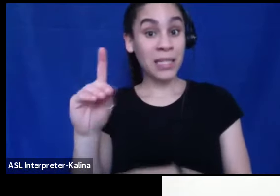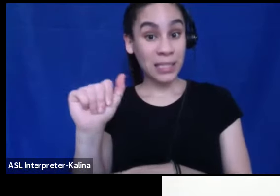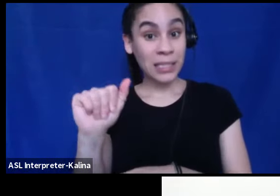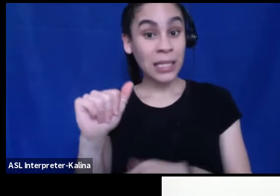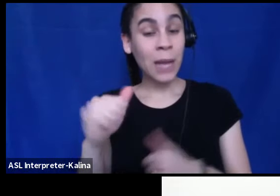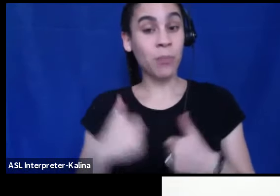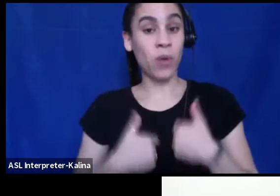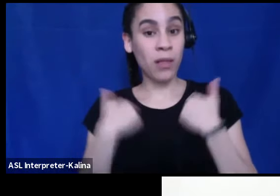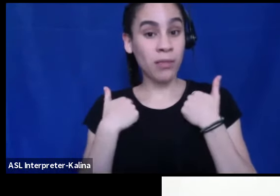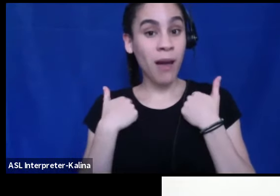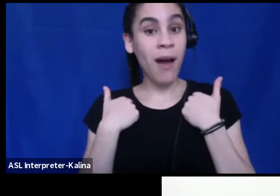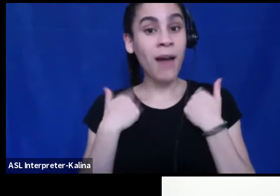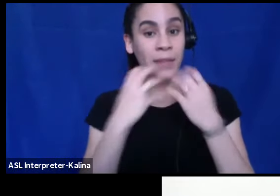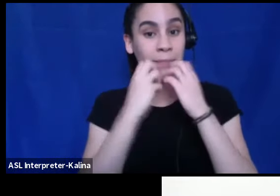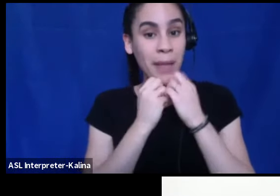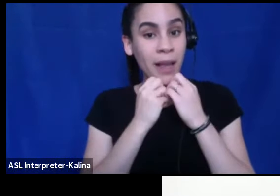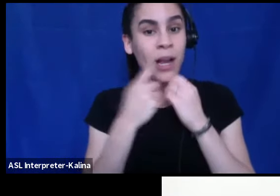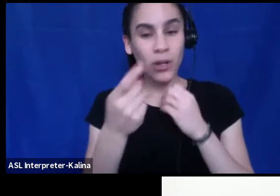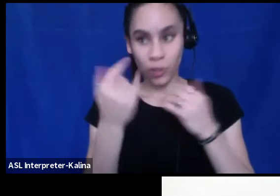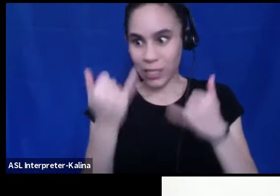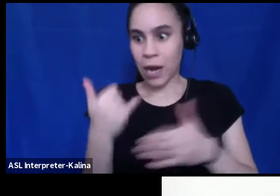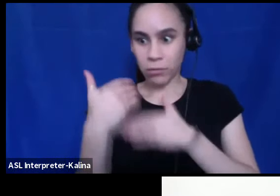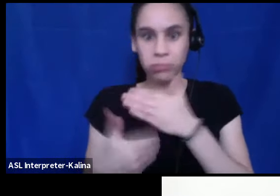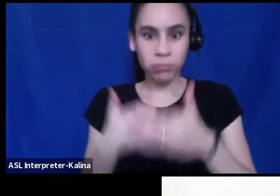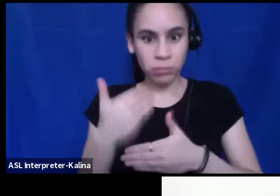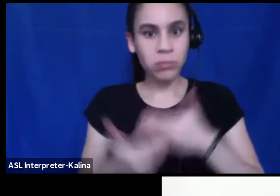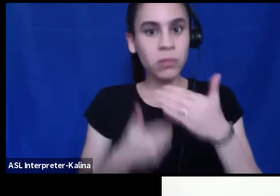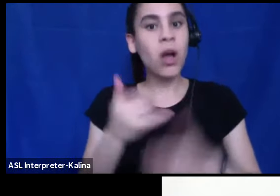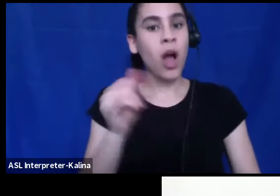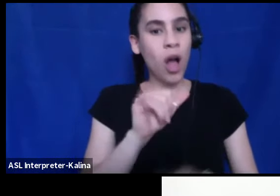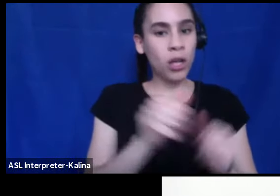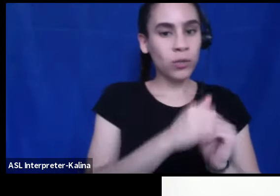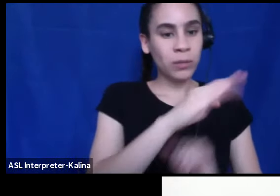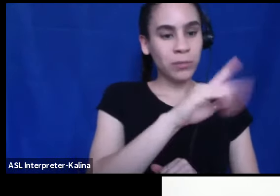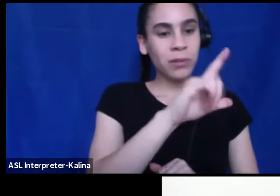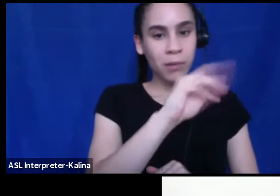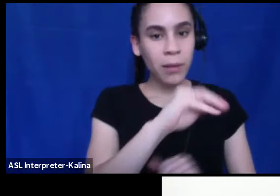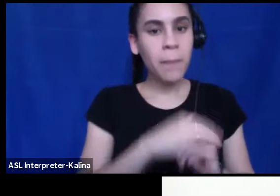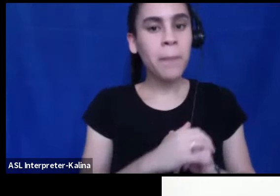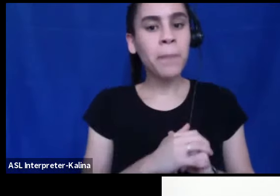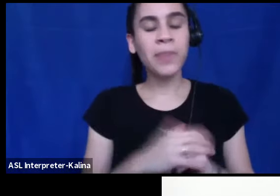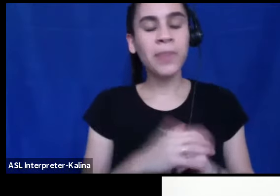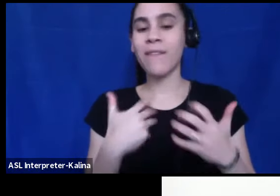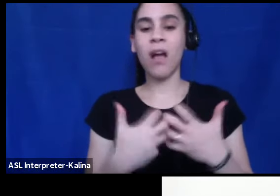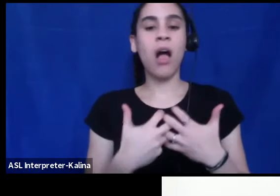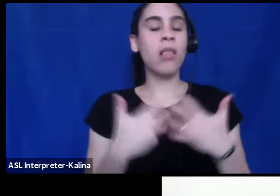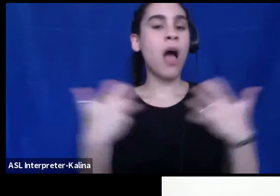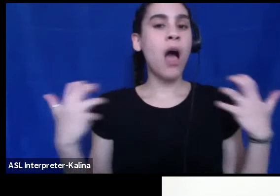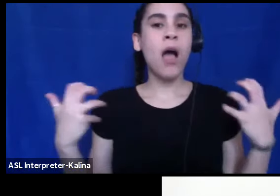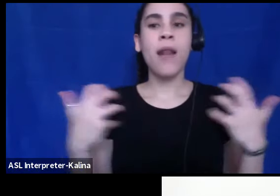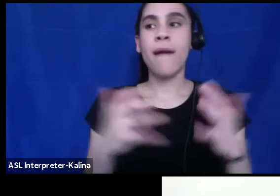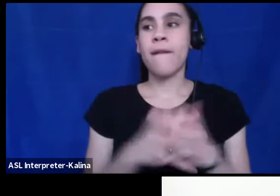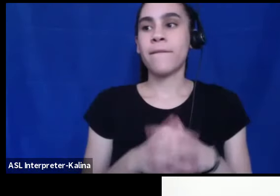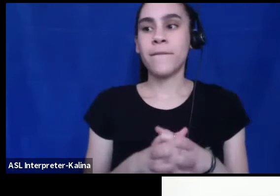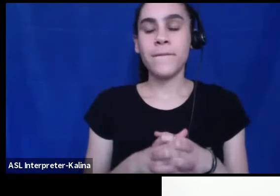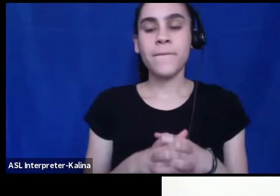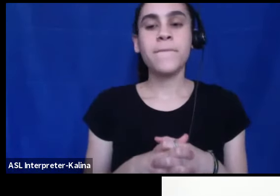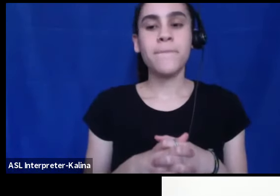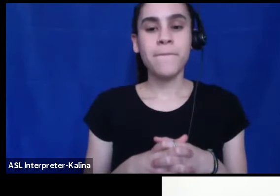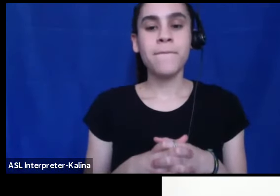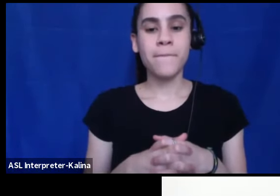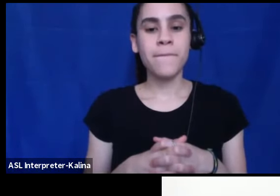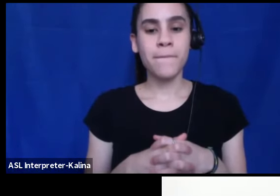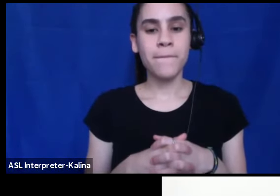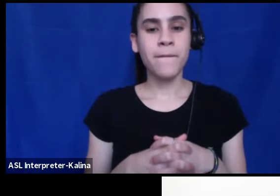happening, along with the Black Lives Matter movement. So there's a lot of touch points across